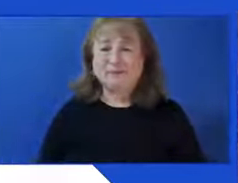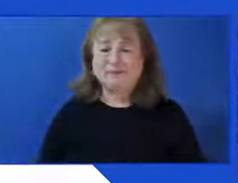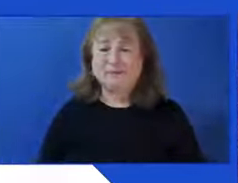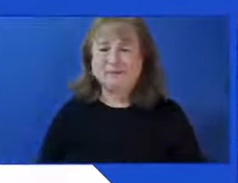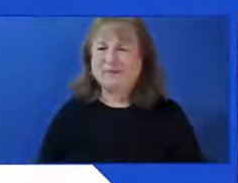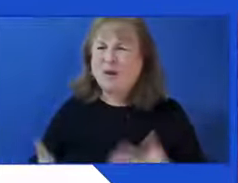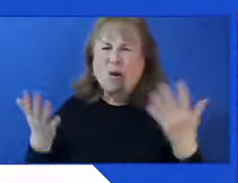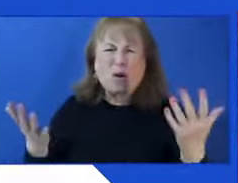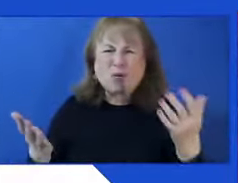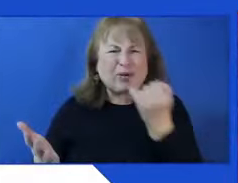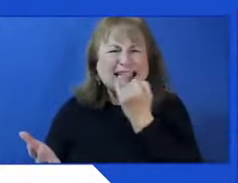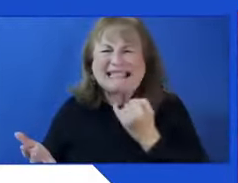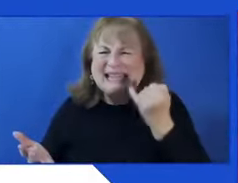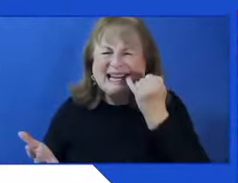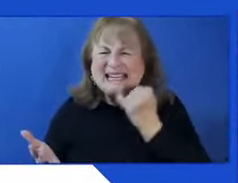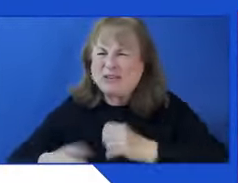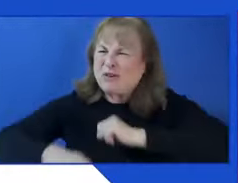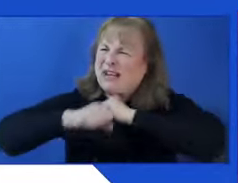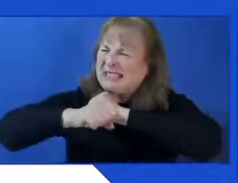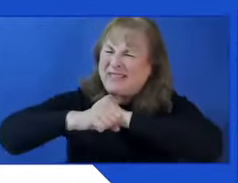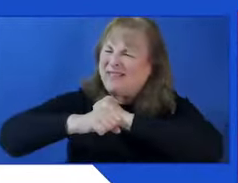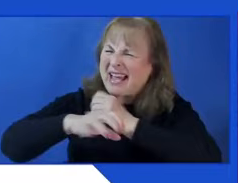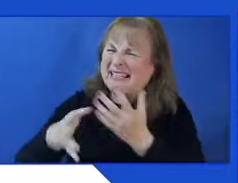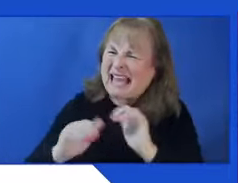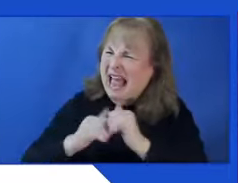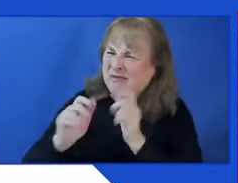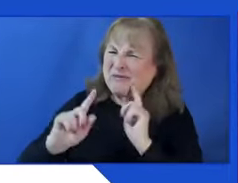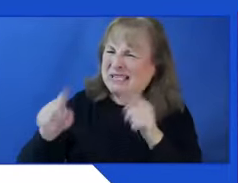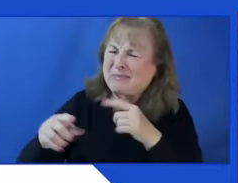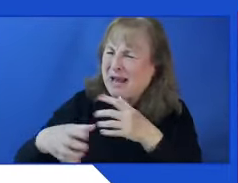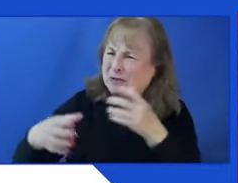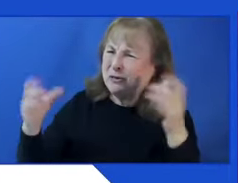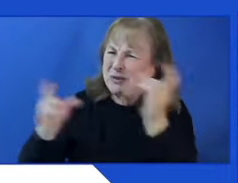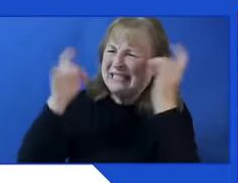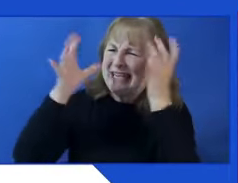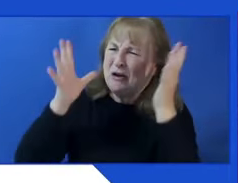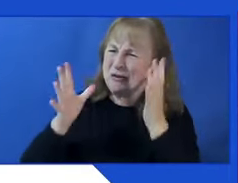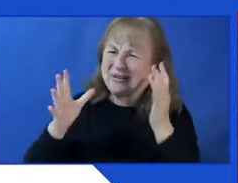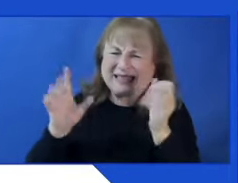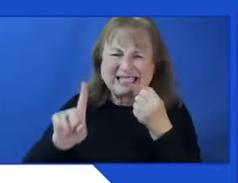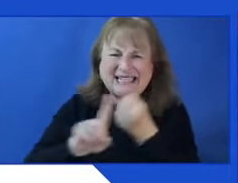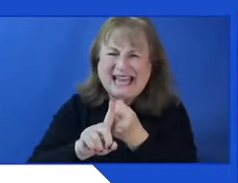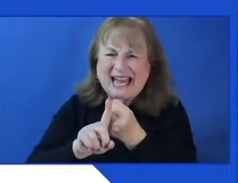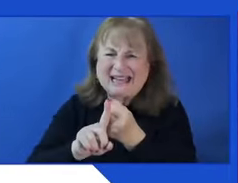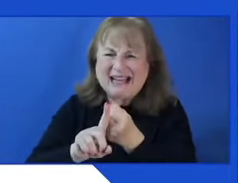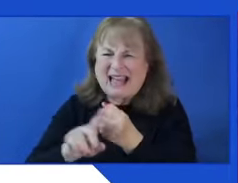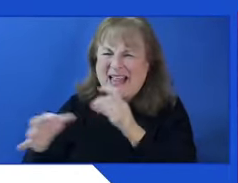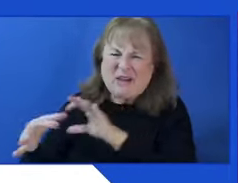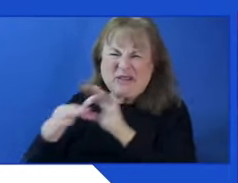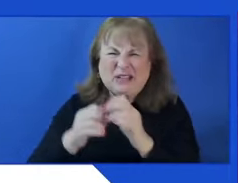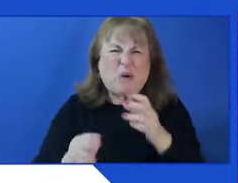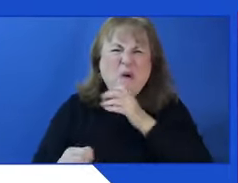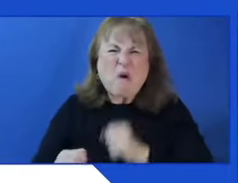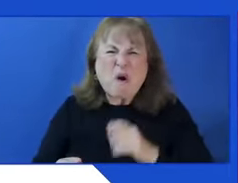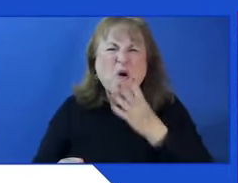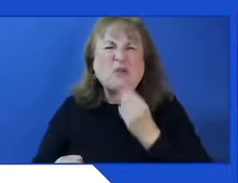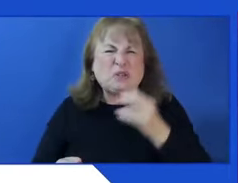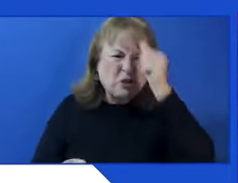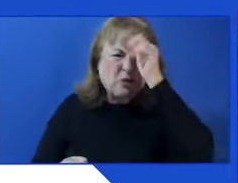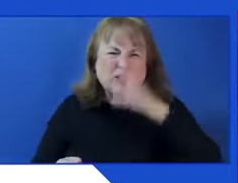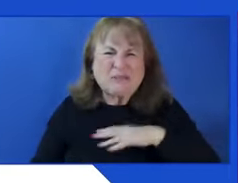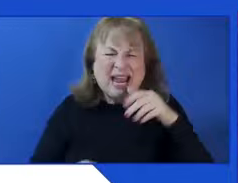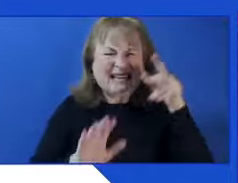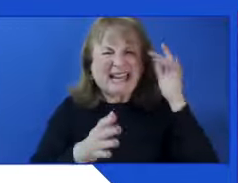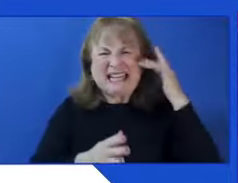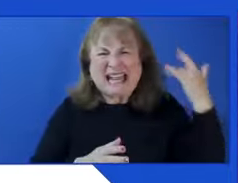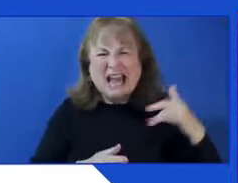What does Israel's defense and response to a terrorist attack have to do with an elderly Jewish man in California killed for